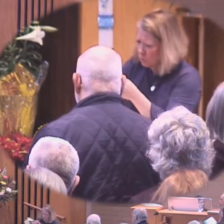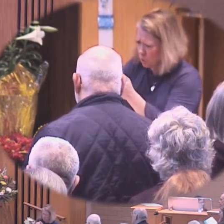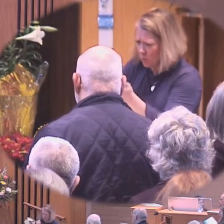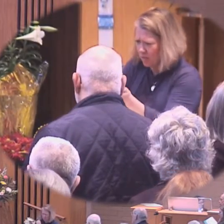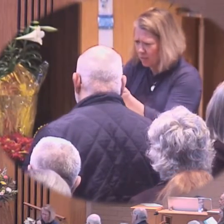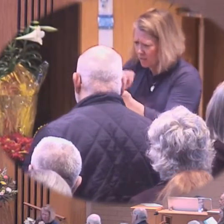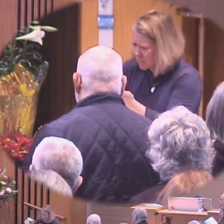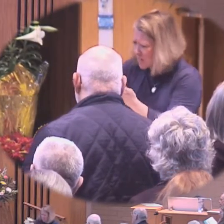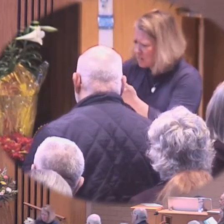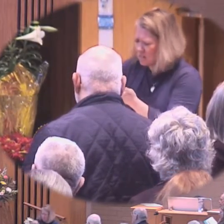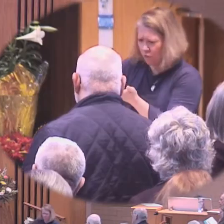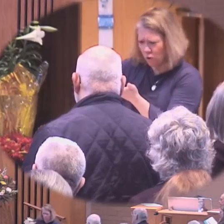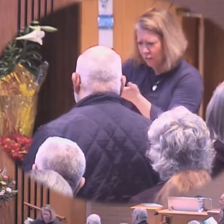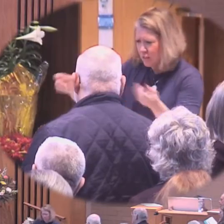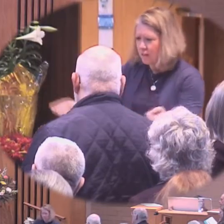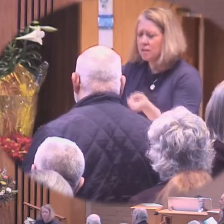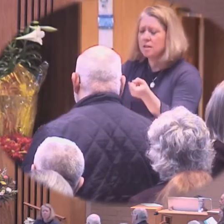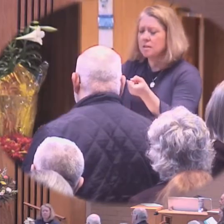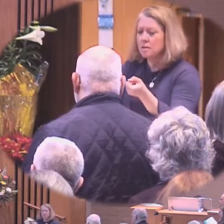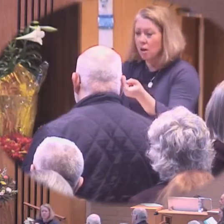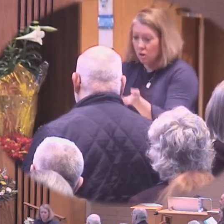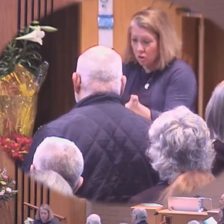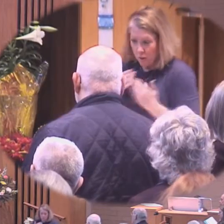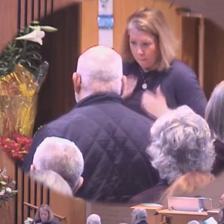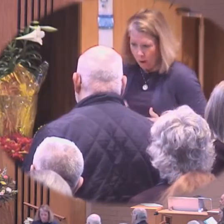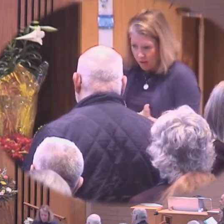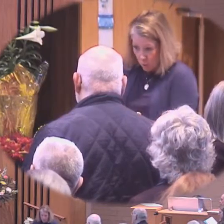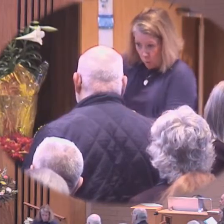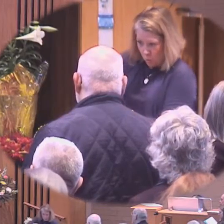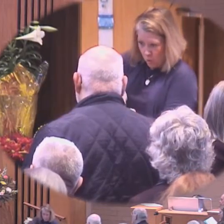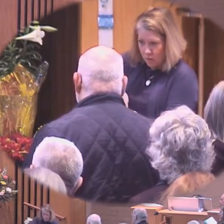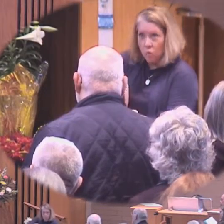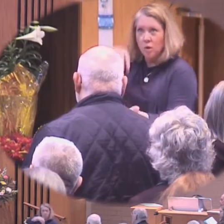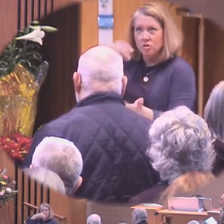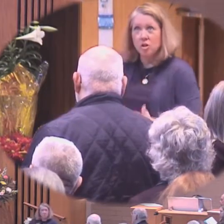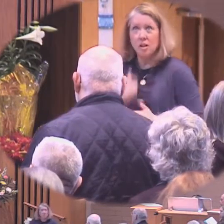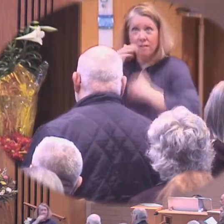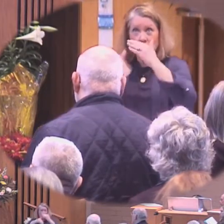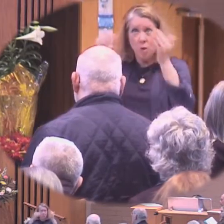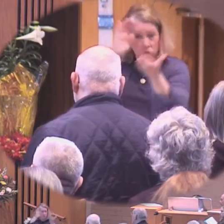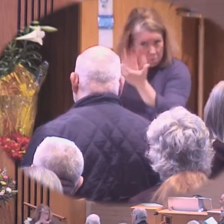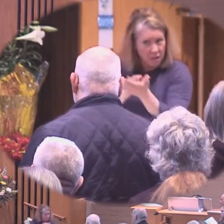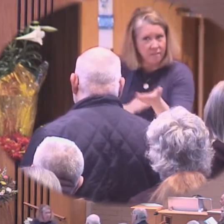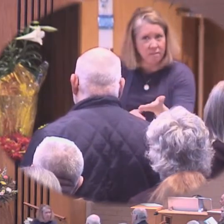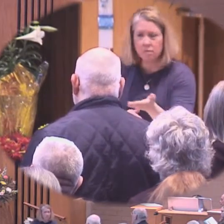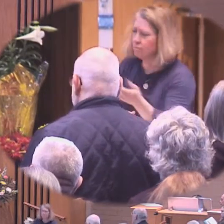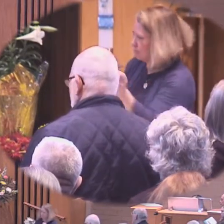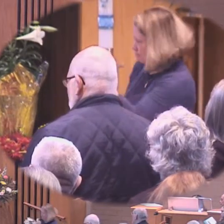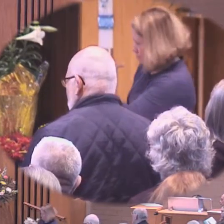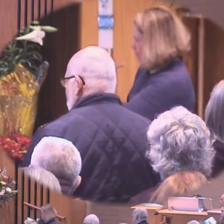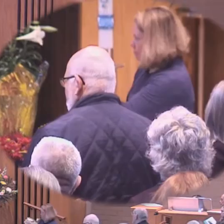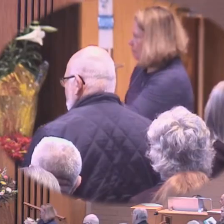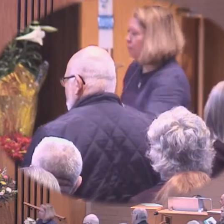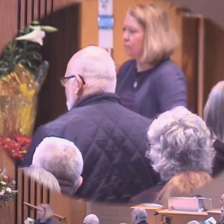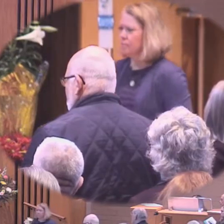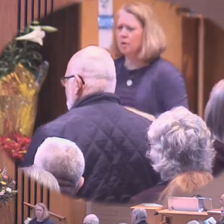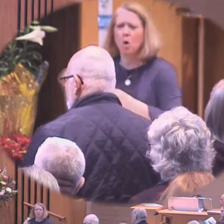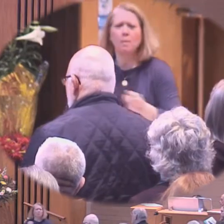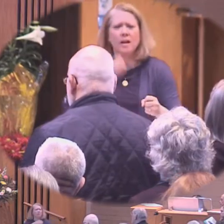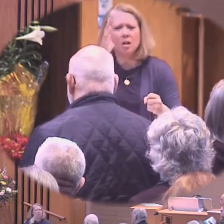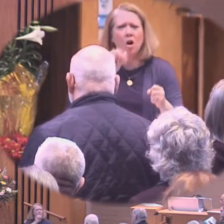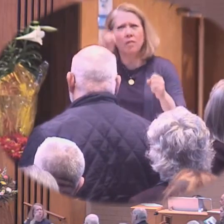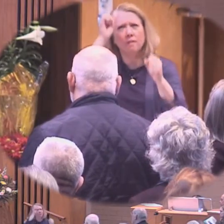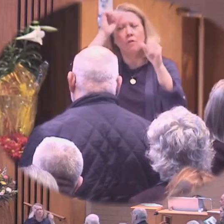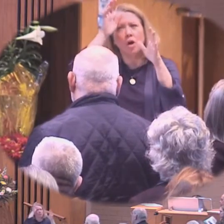the forgiveness of sins, the resurrection of the body, and life everlasting? And may Almighty God,